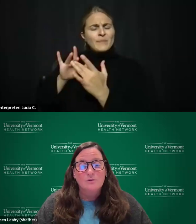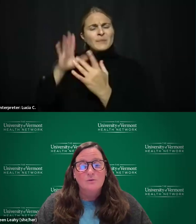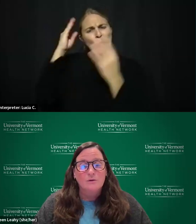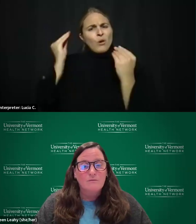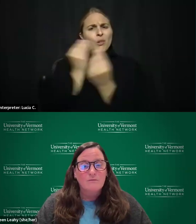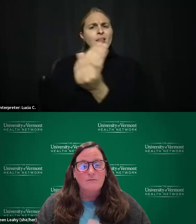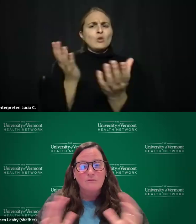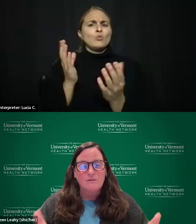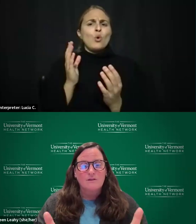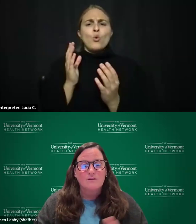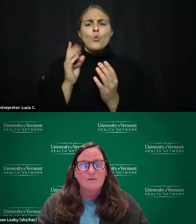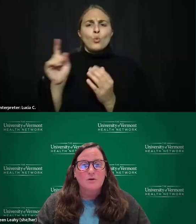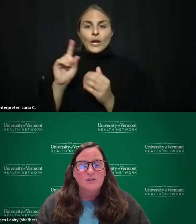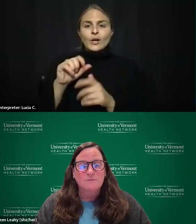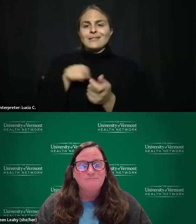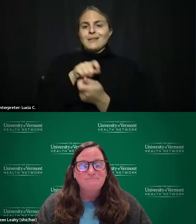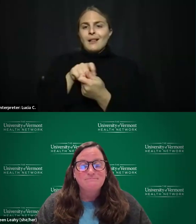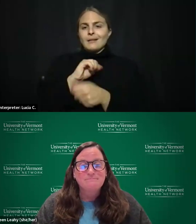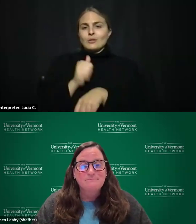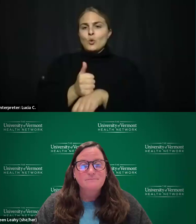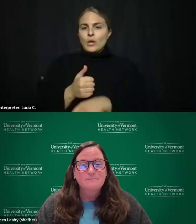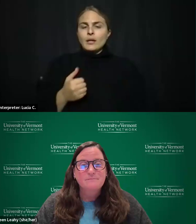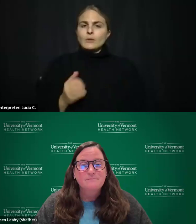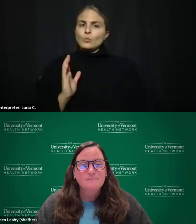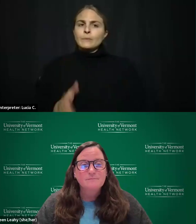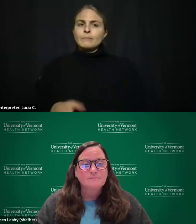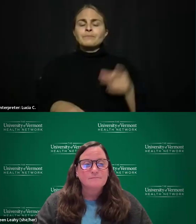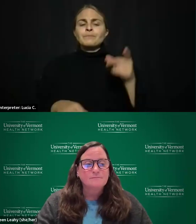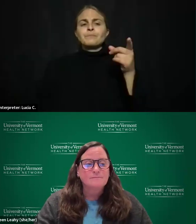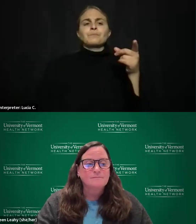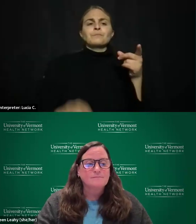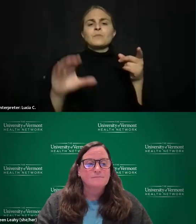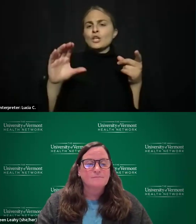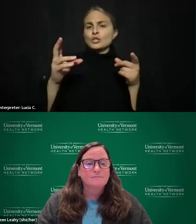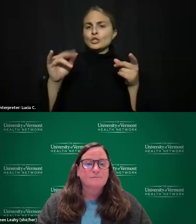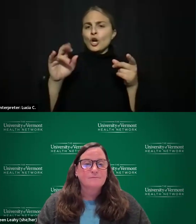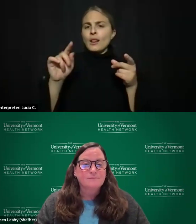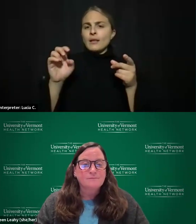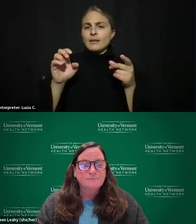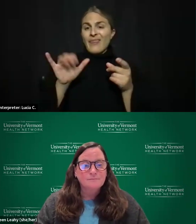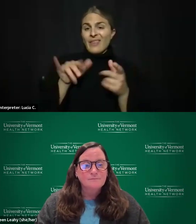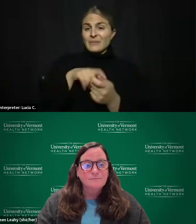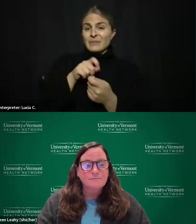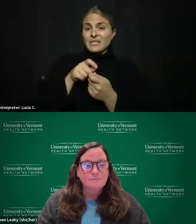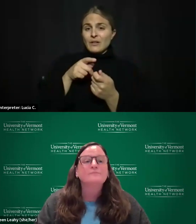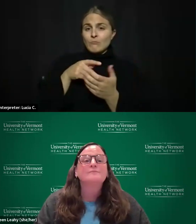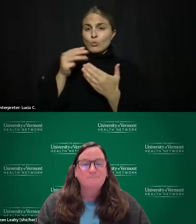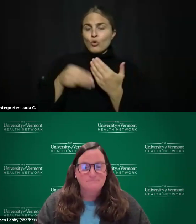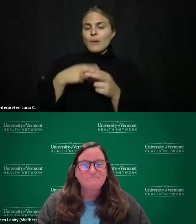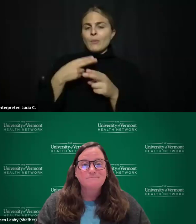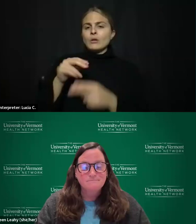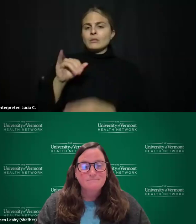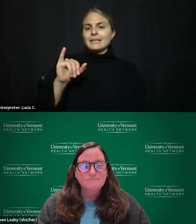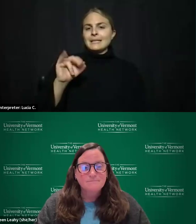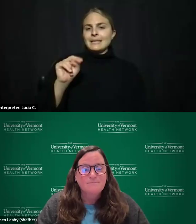to that to this communication. And that specific program is called Interlude.